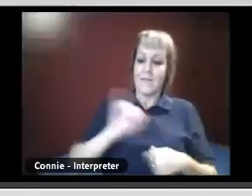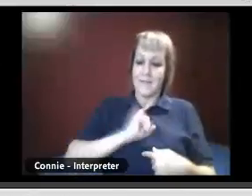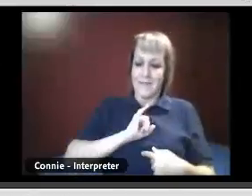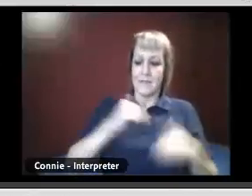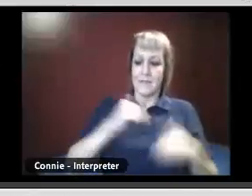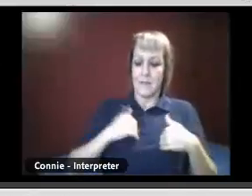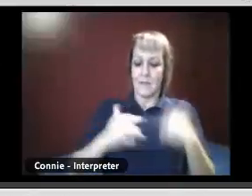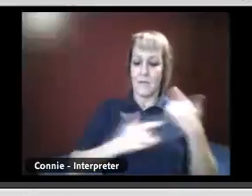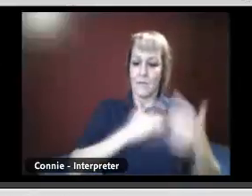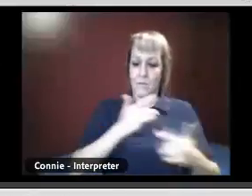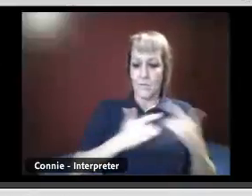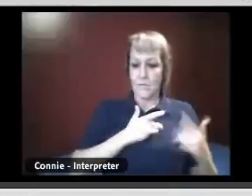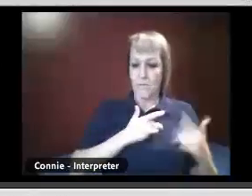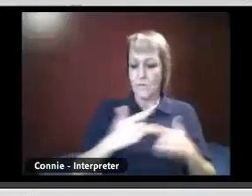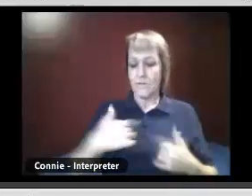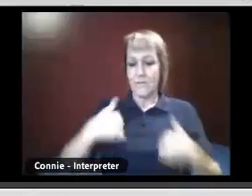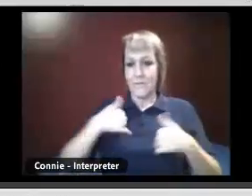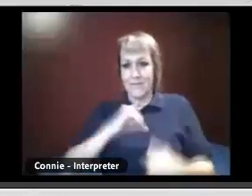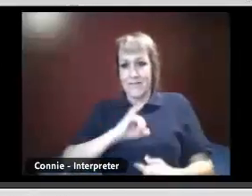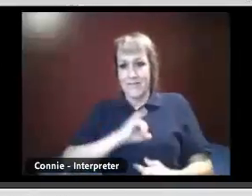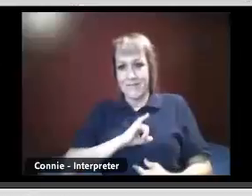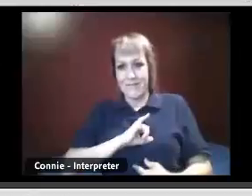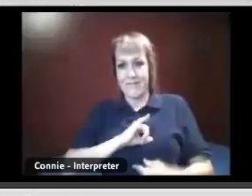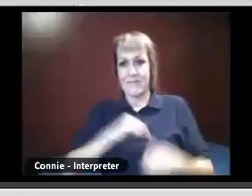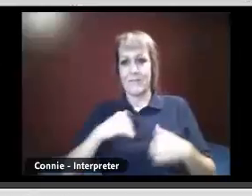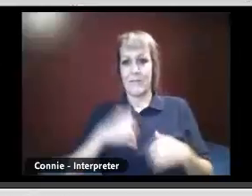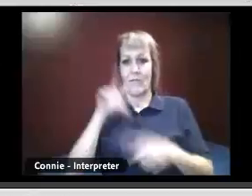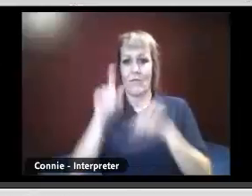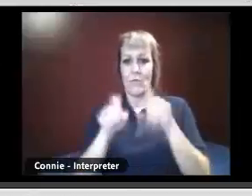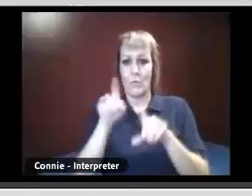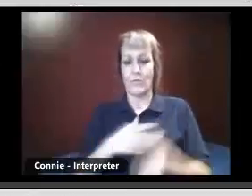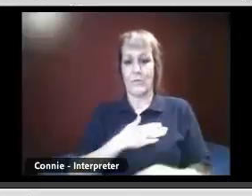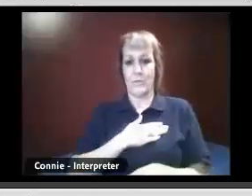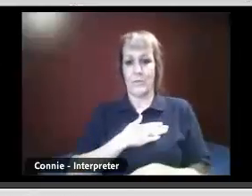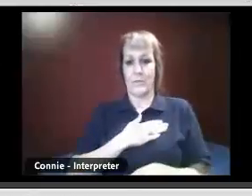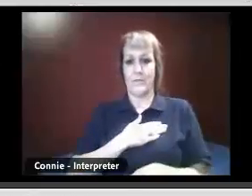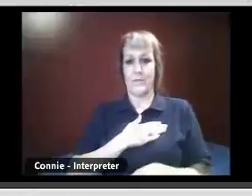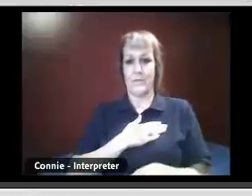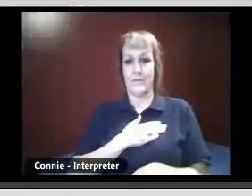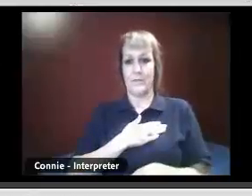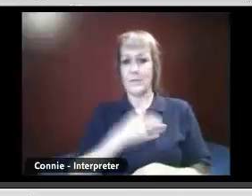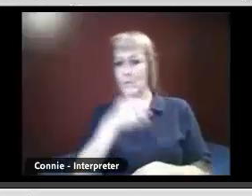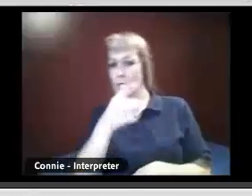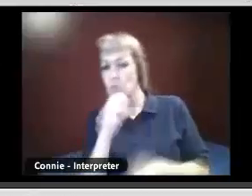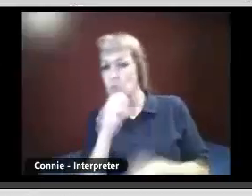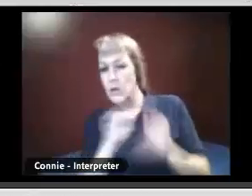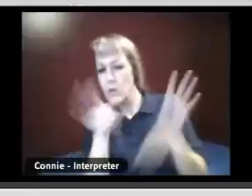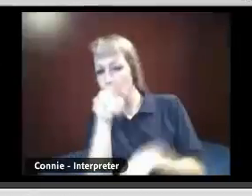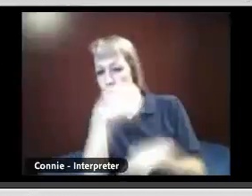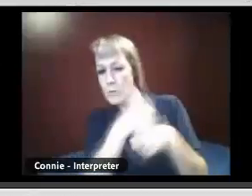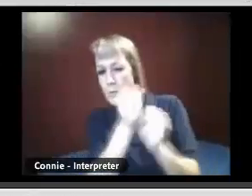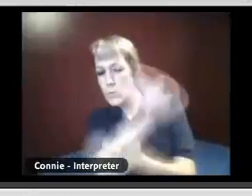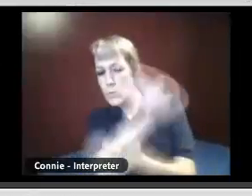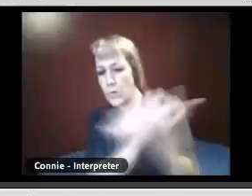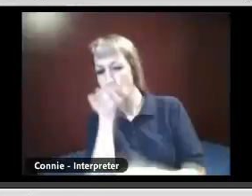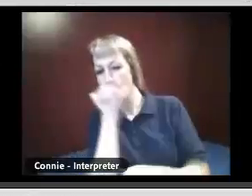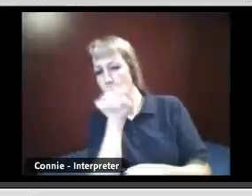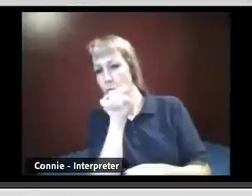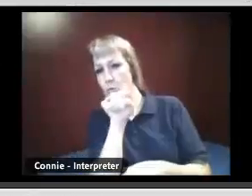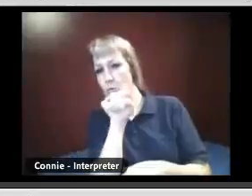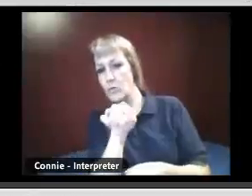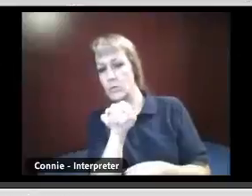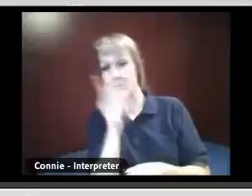I'm confused by. That's yours. Versus you're not clear, you make it all confusing. See the difference again in